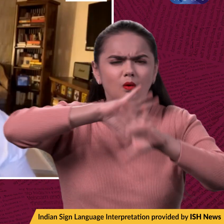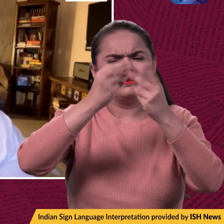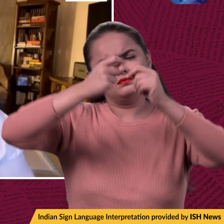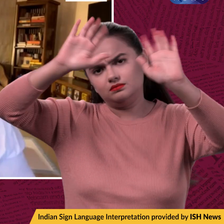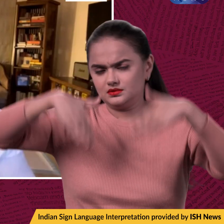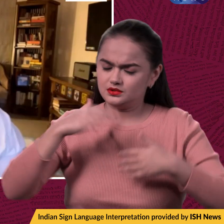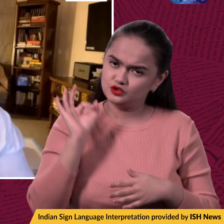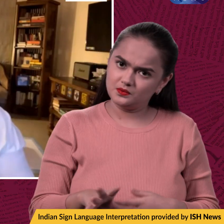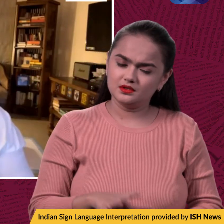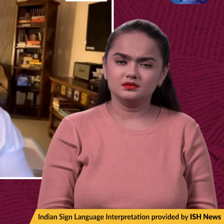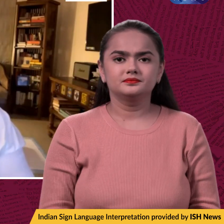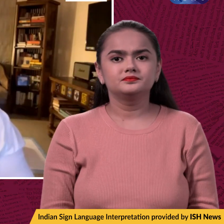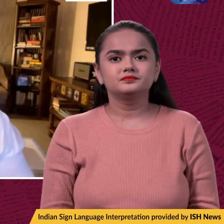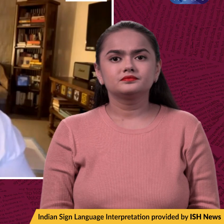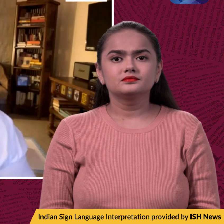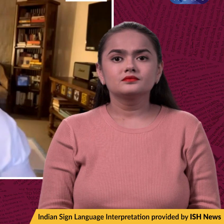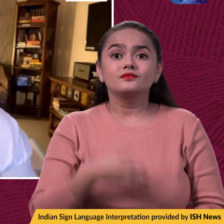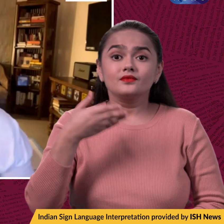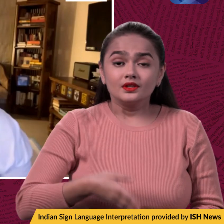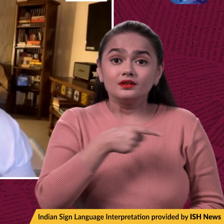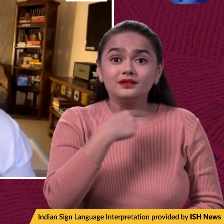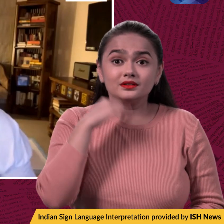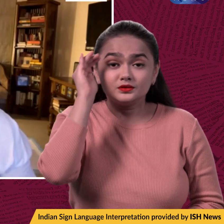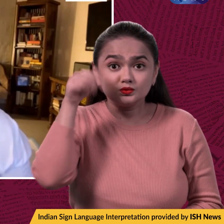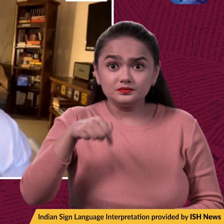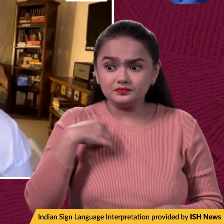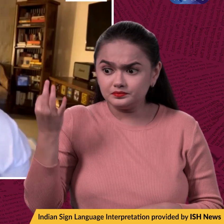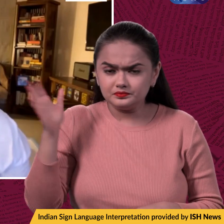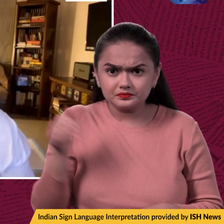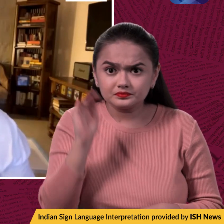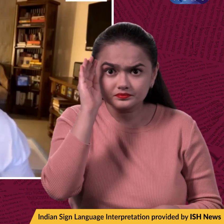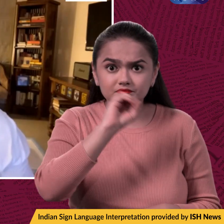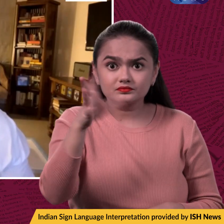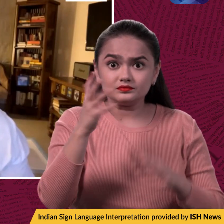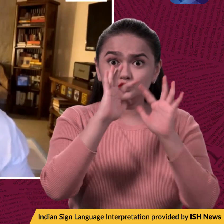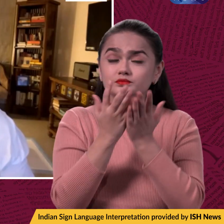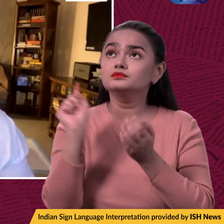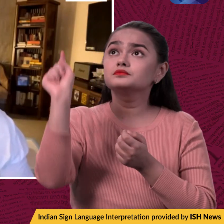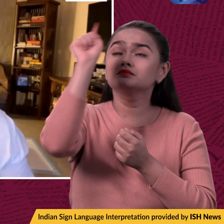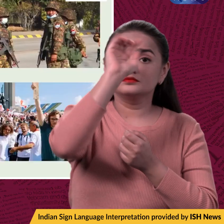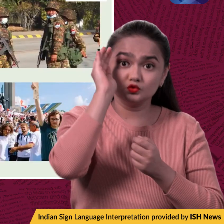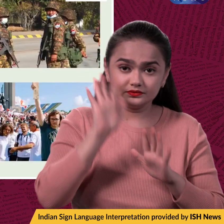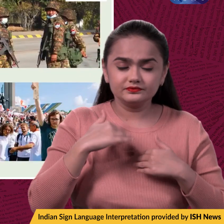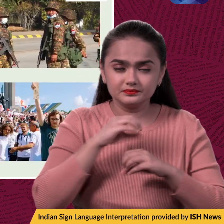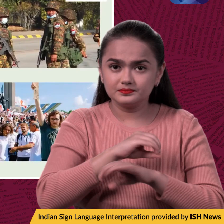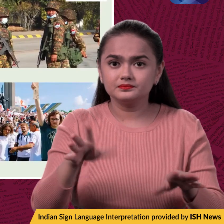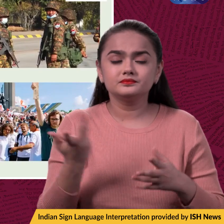be brought back. End quote. Taking a look at news coming in right now from across the